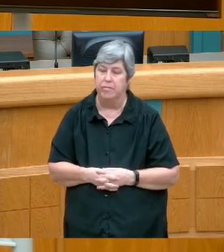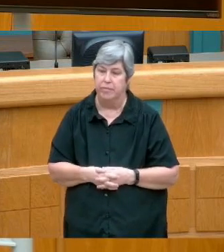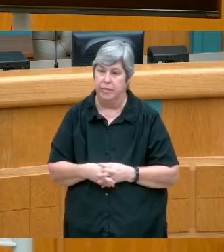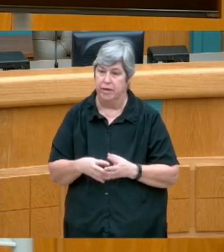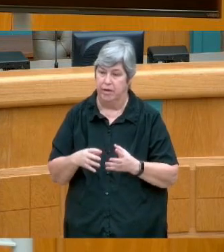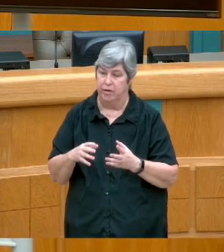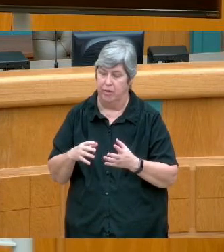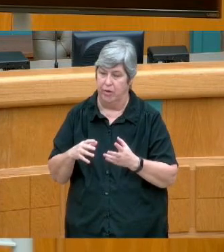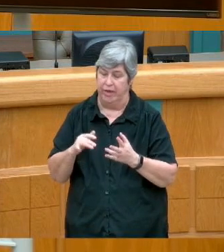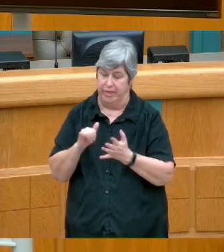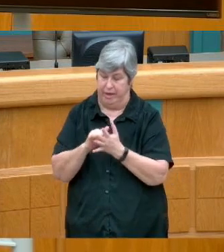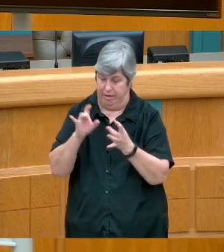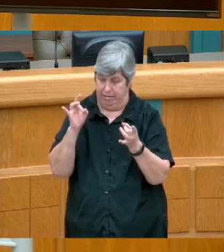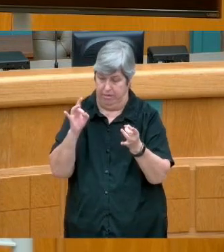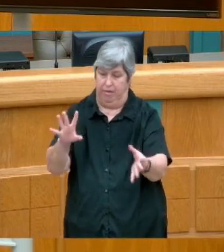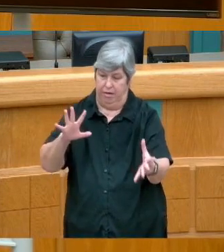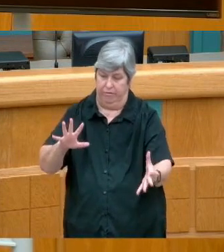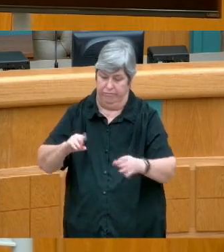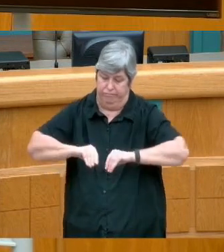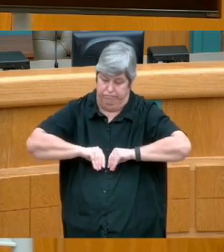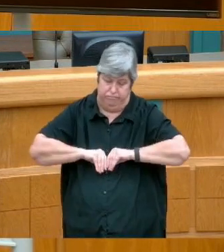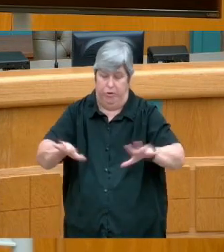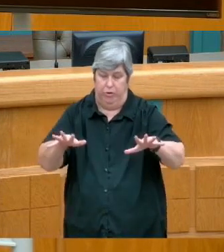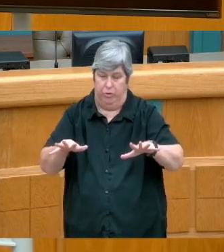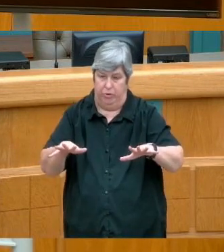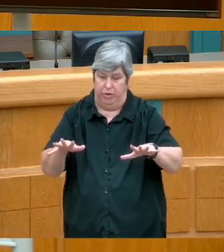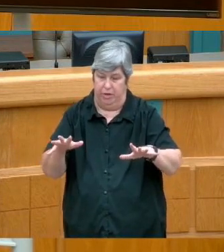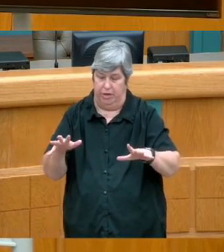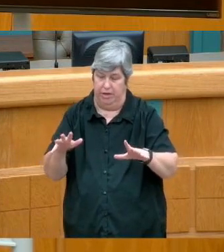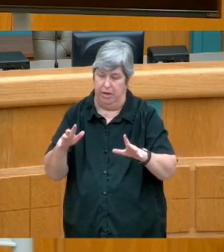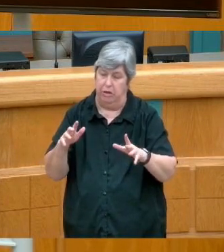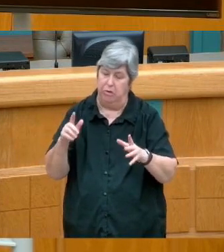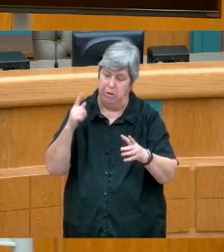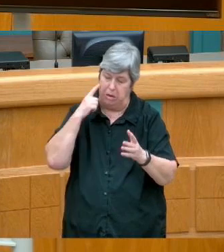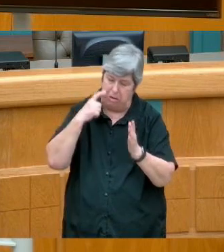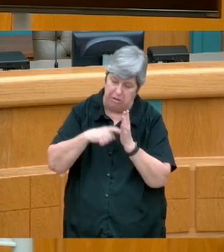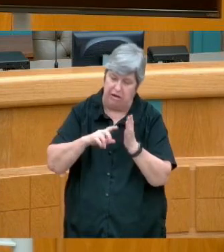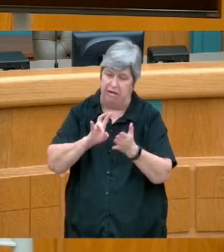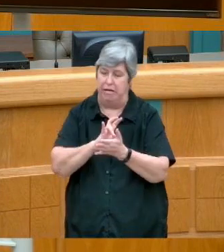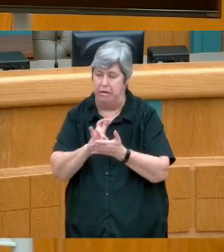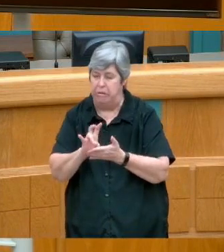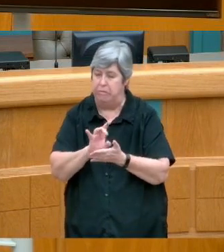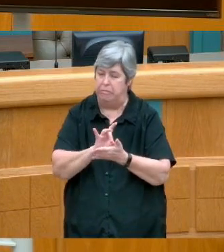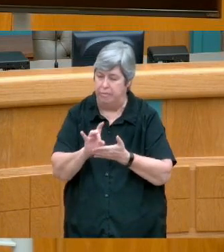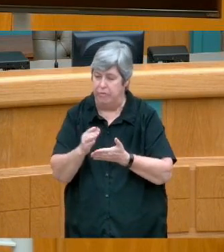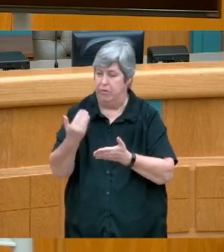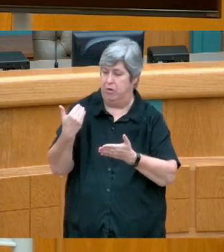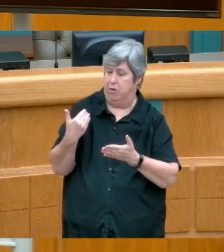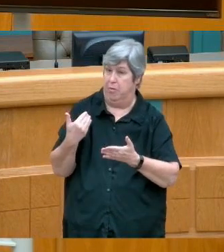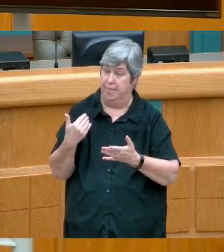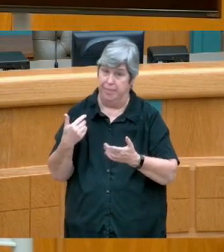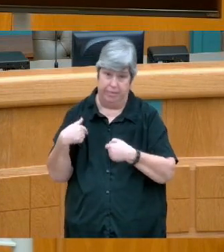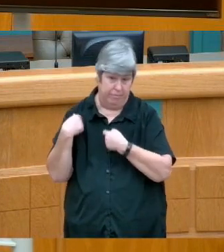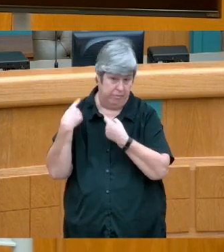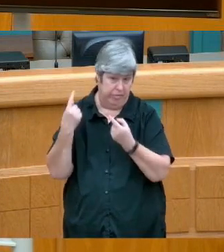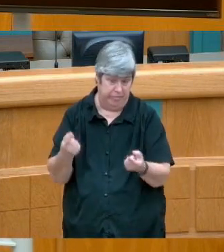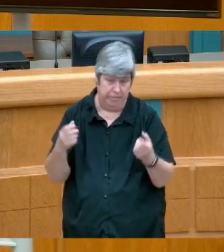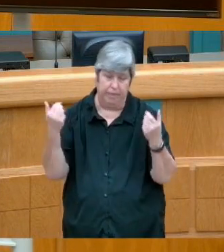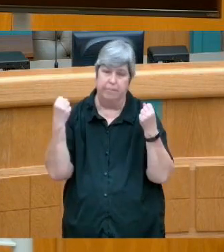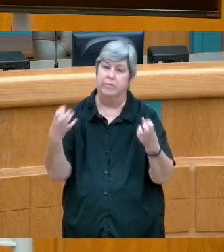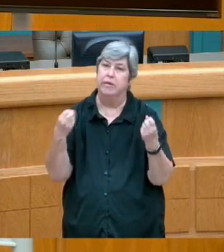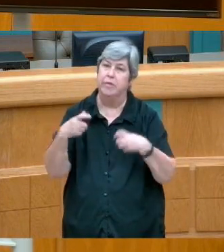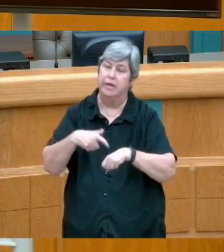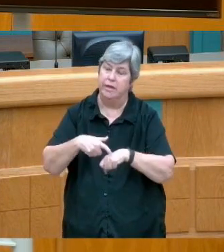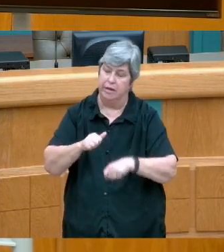the pandemic gripped our community 7 to 8 weeks ago. And I mean, we've done it many times